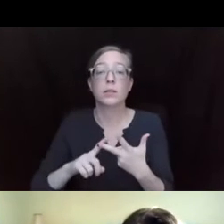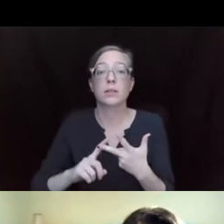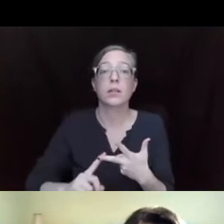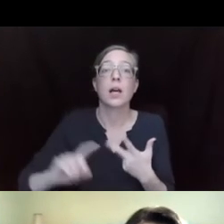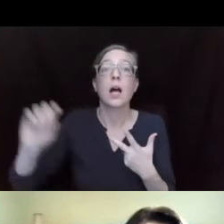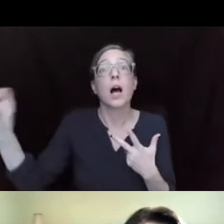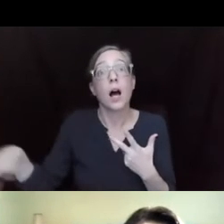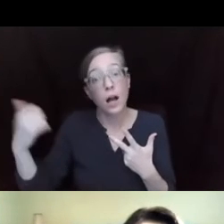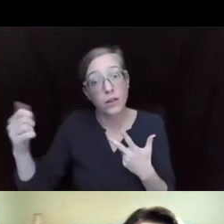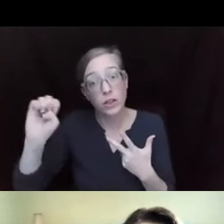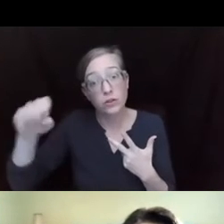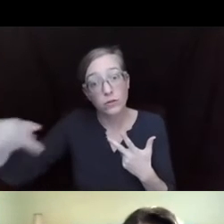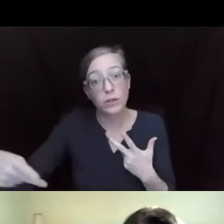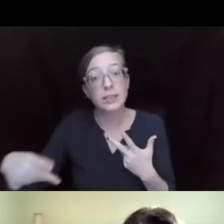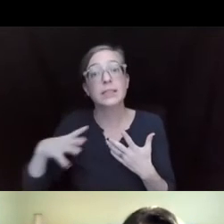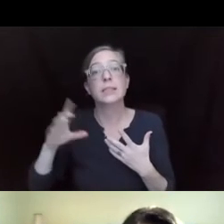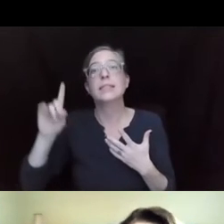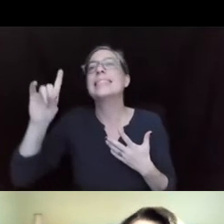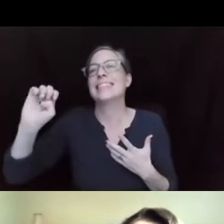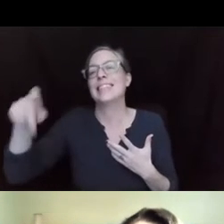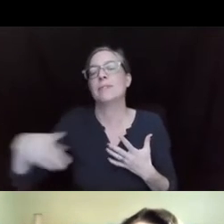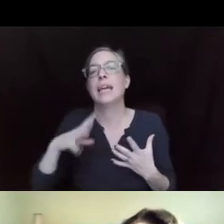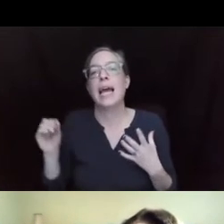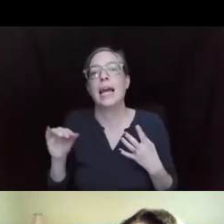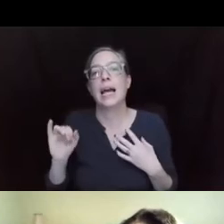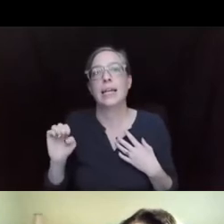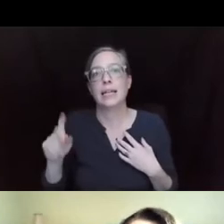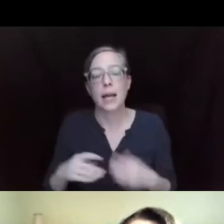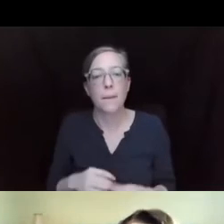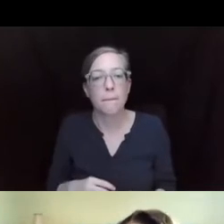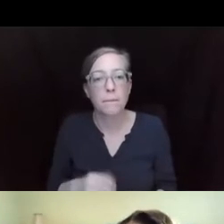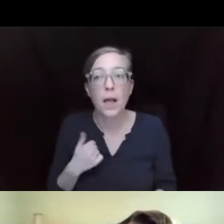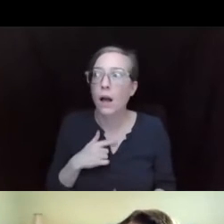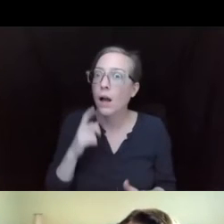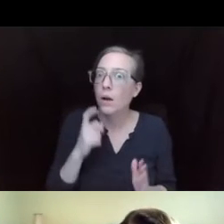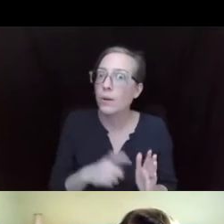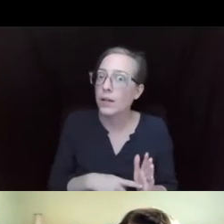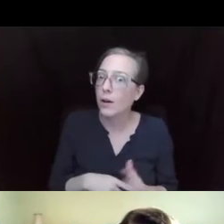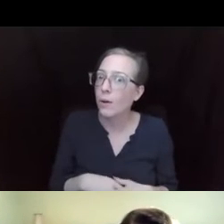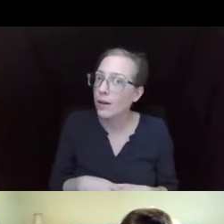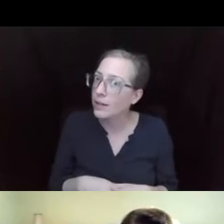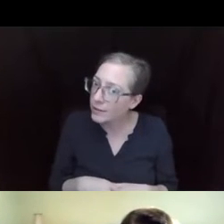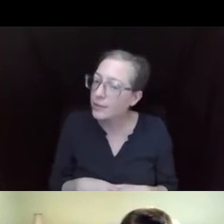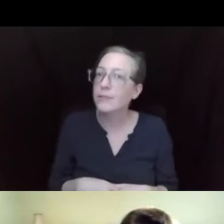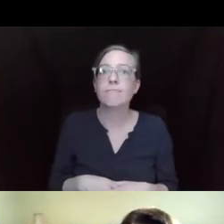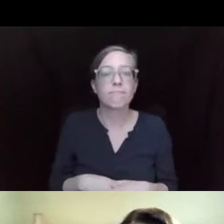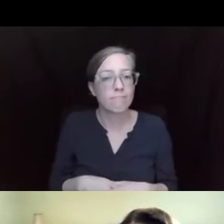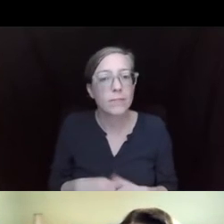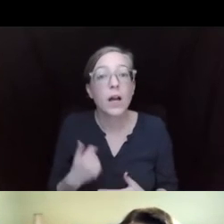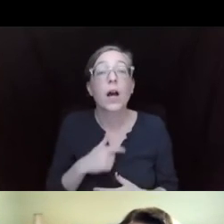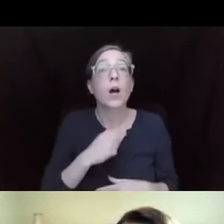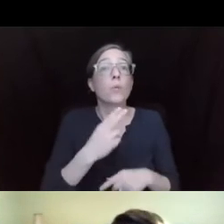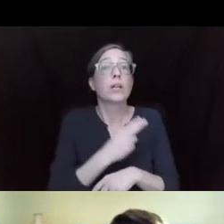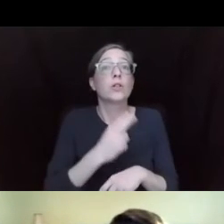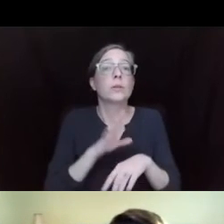dielectrophoresis. So here are my 4 forces, but we noticed something. We did some careful experiment with bacteria, and if you